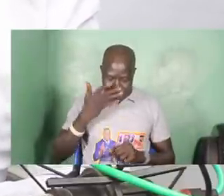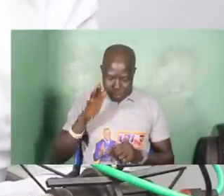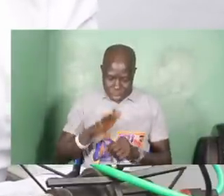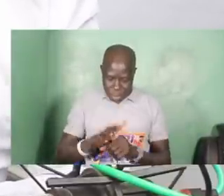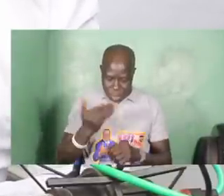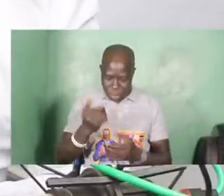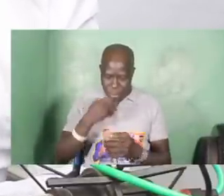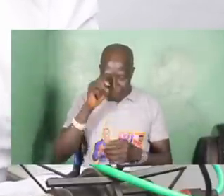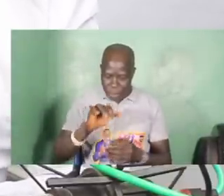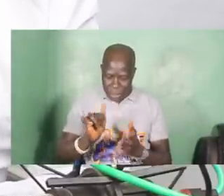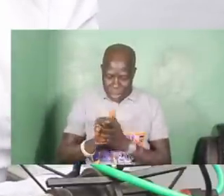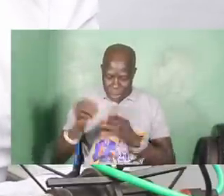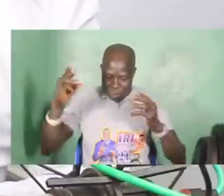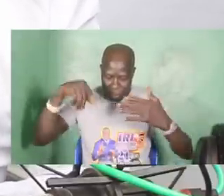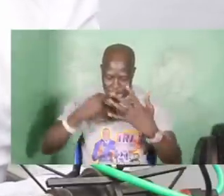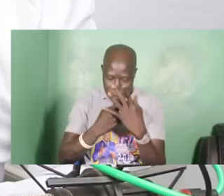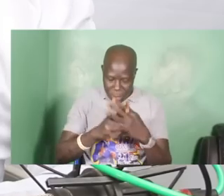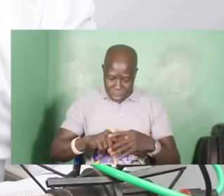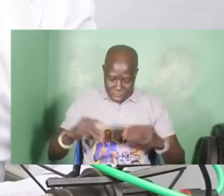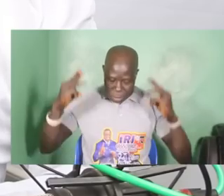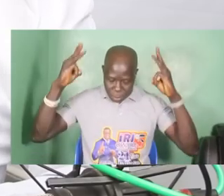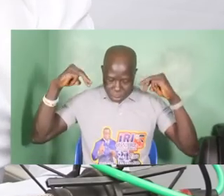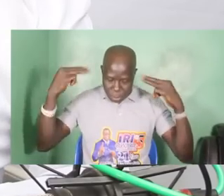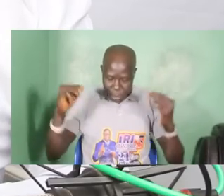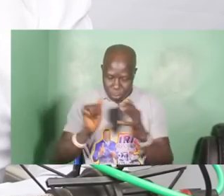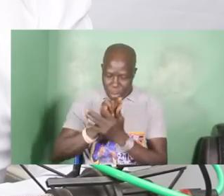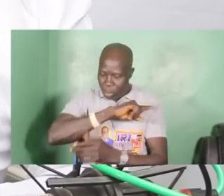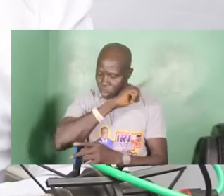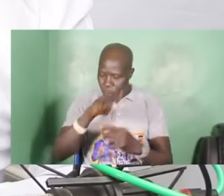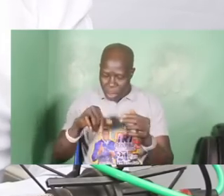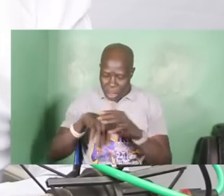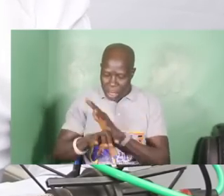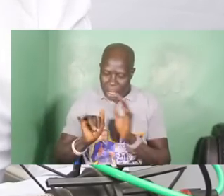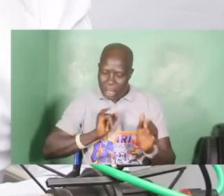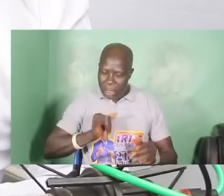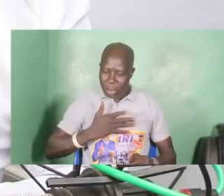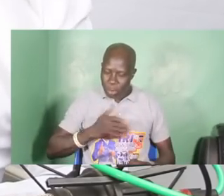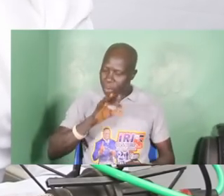The covenant that established money due program. When I was in a